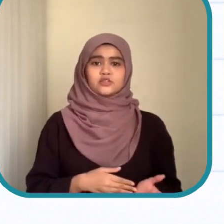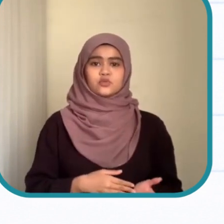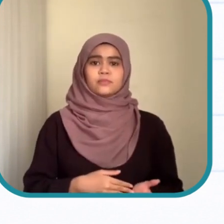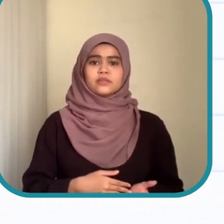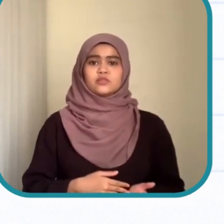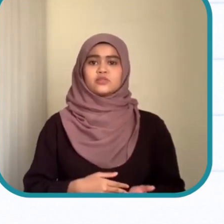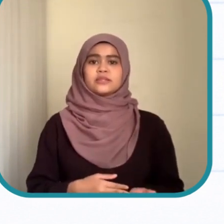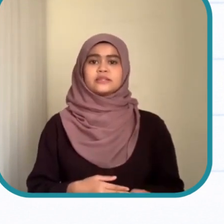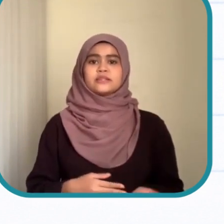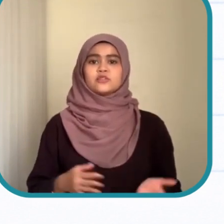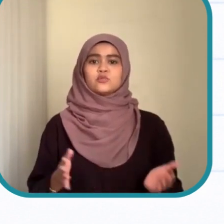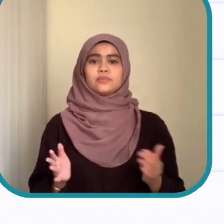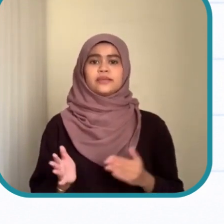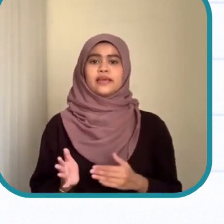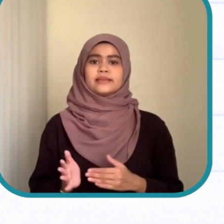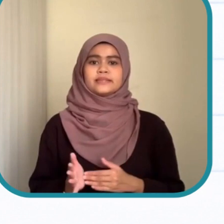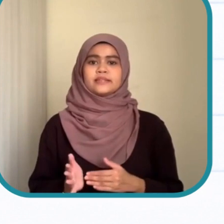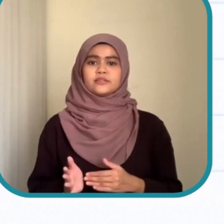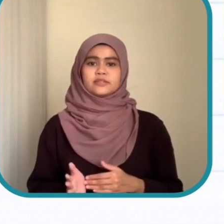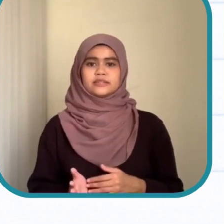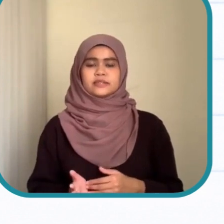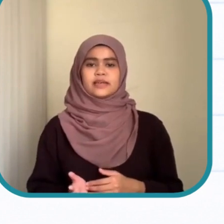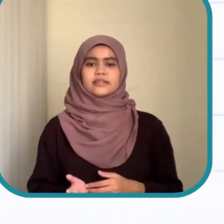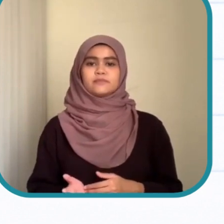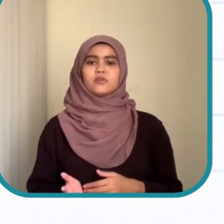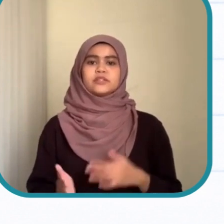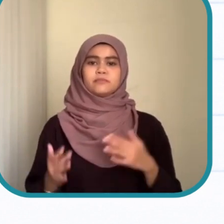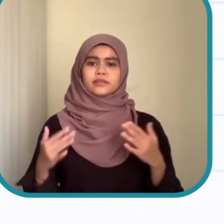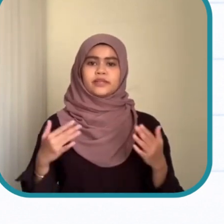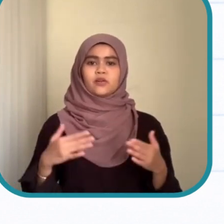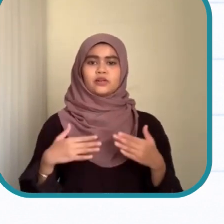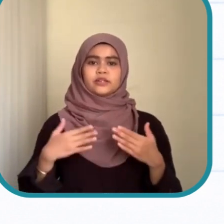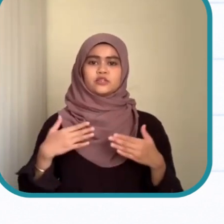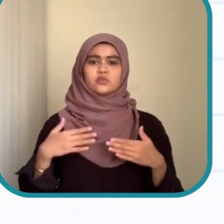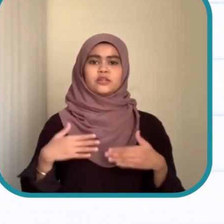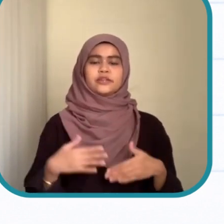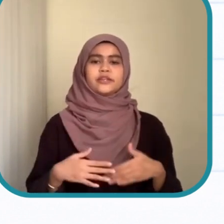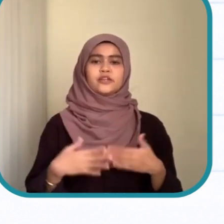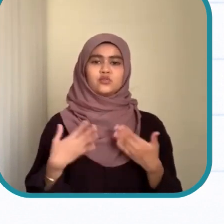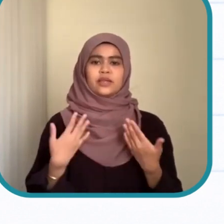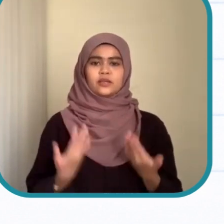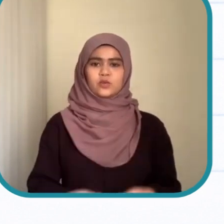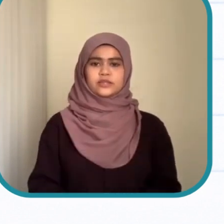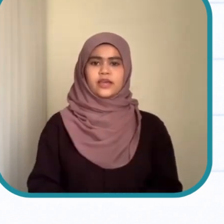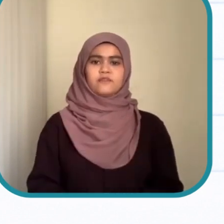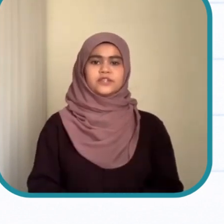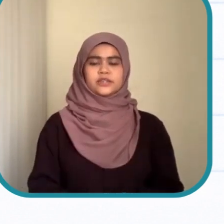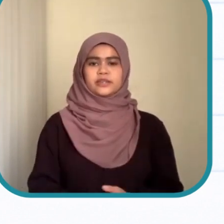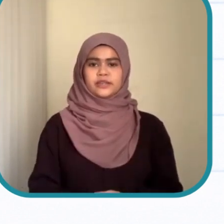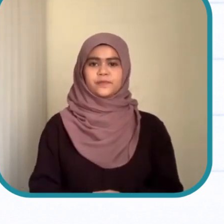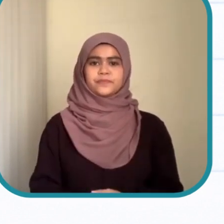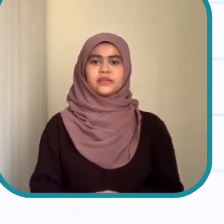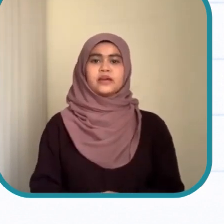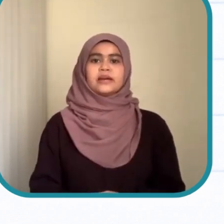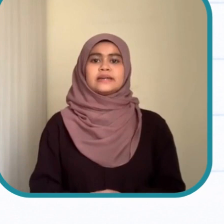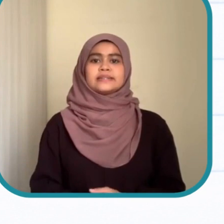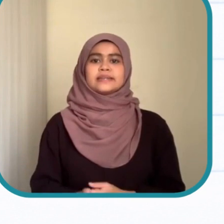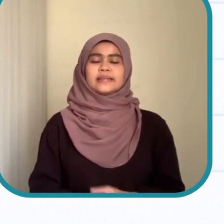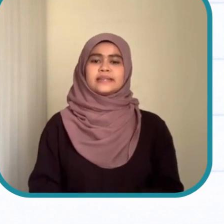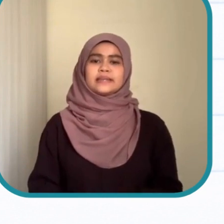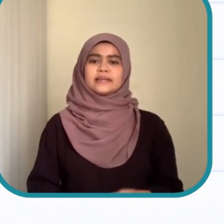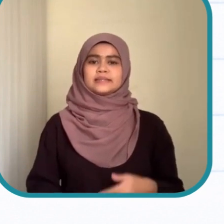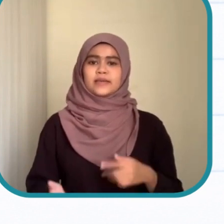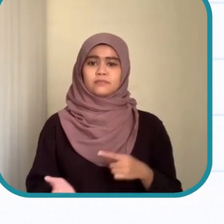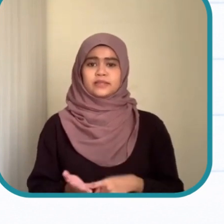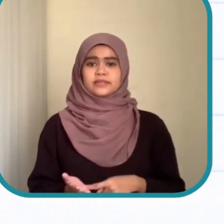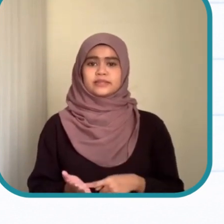the classroom, students need to be as interested as possible in order to learn a new language efficiently.